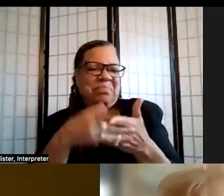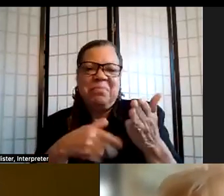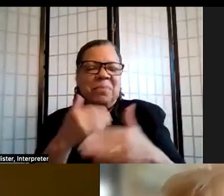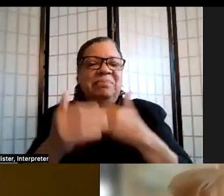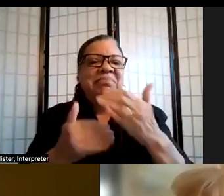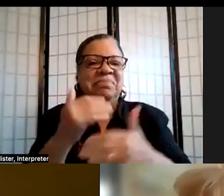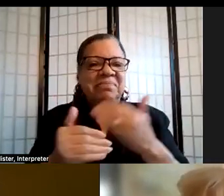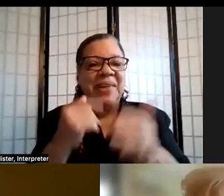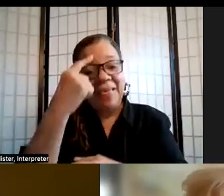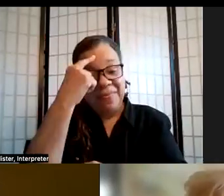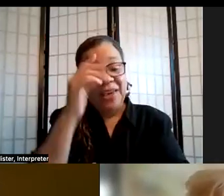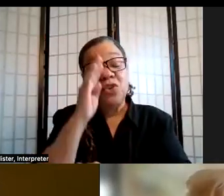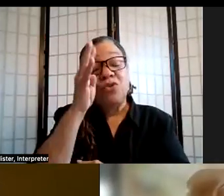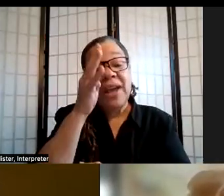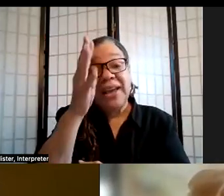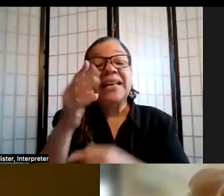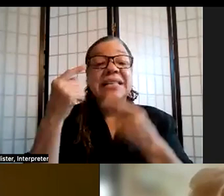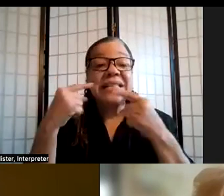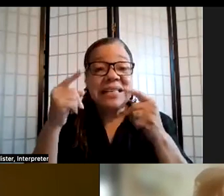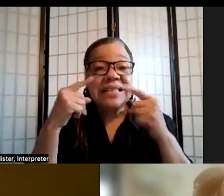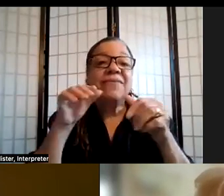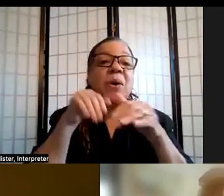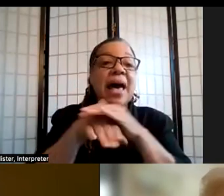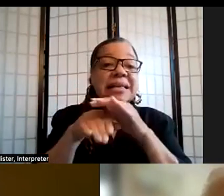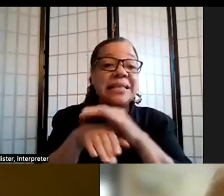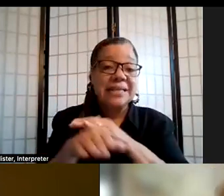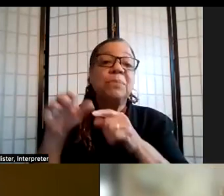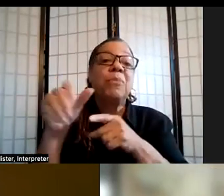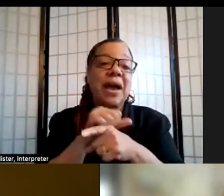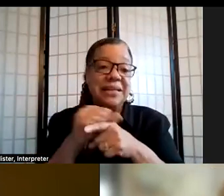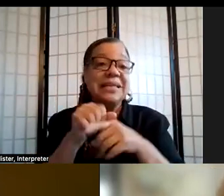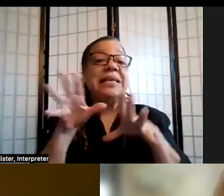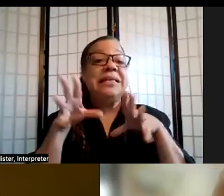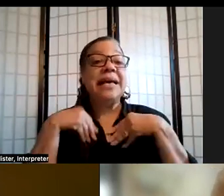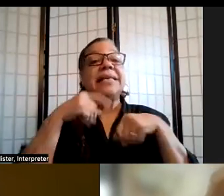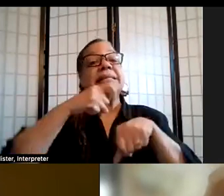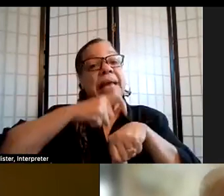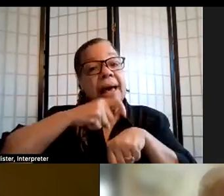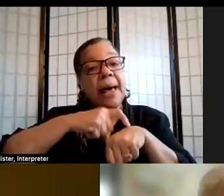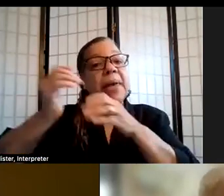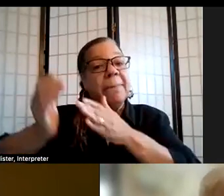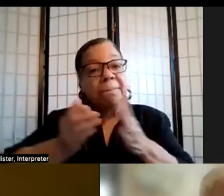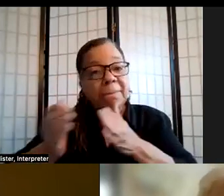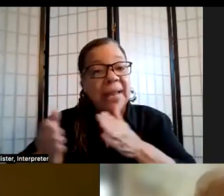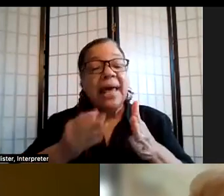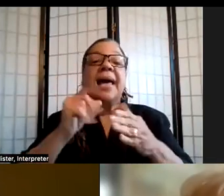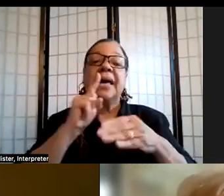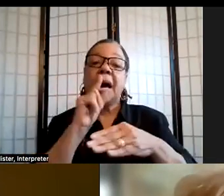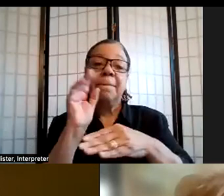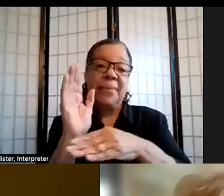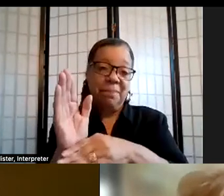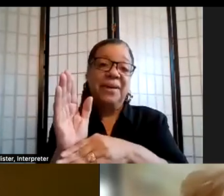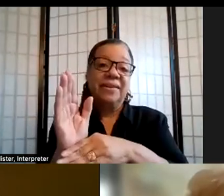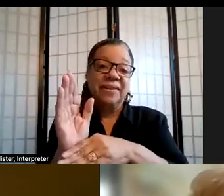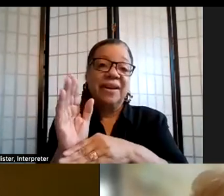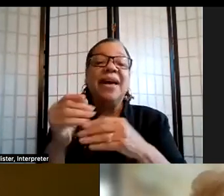think creating successful access practices takes, you know, time and commitment. And I think, and I